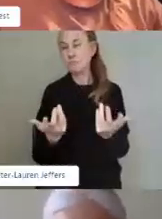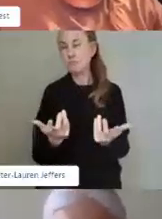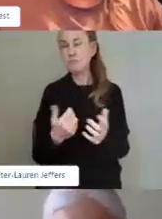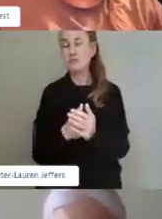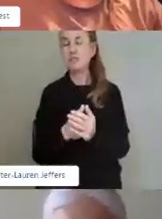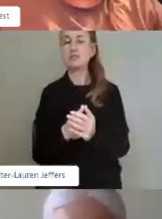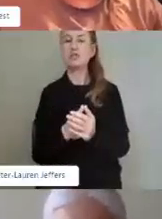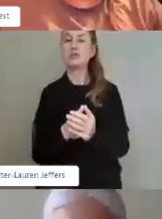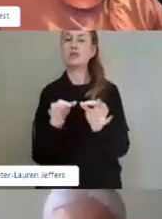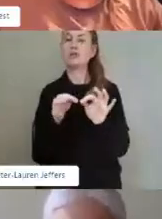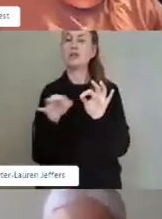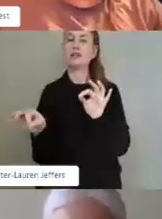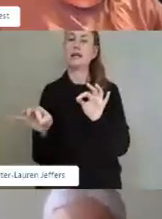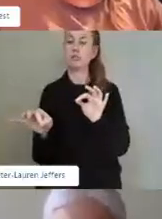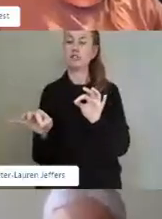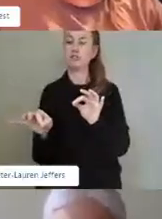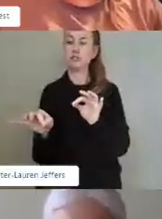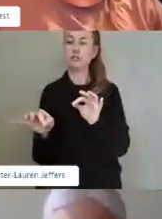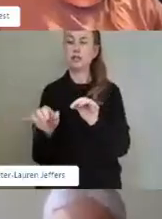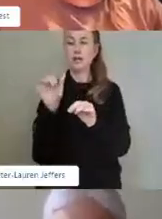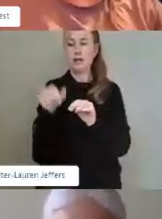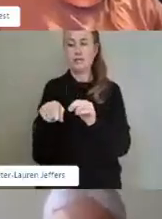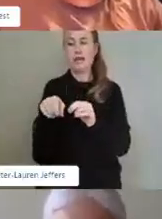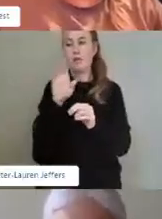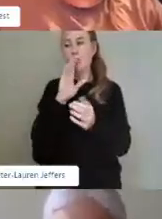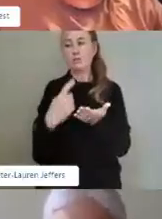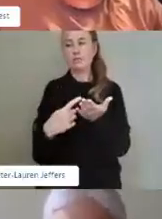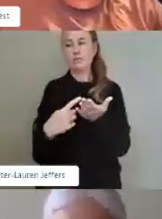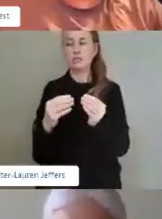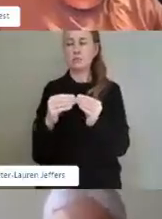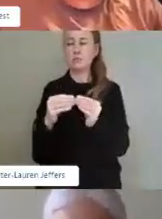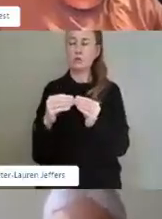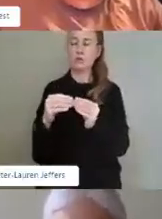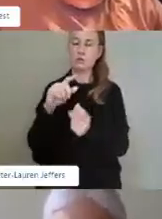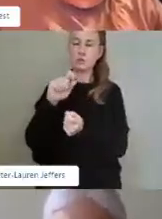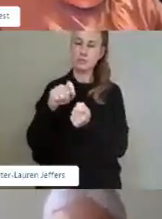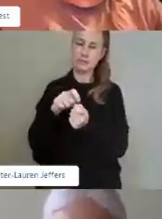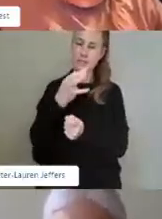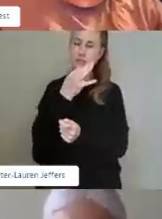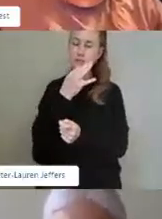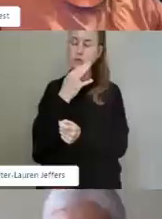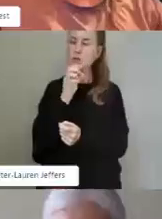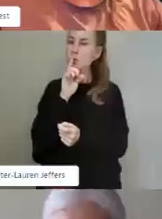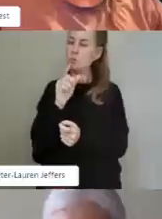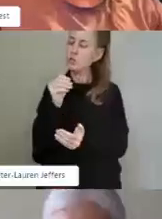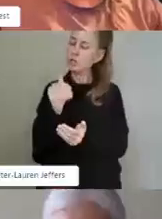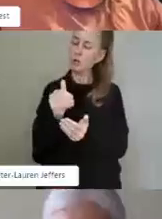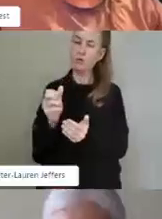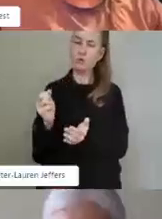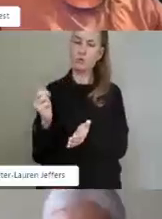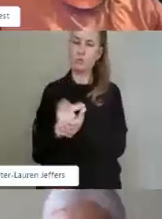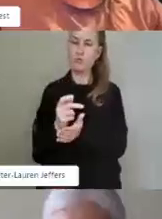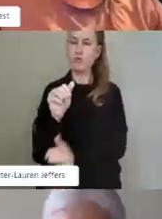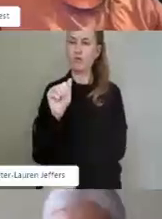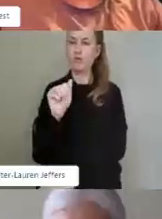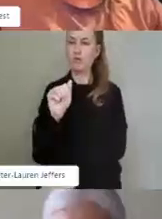through the language of that, we'll talk about kind of that specifically in a bit, but we are really, really close to getting this approved by ACL.